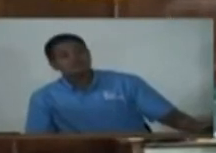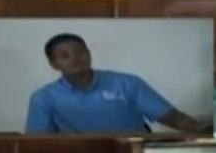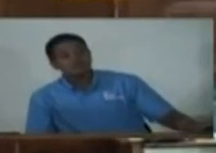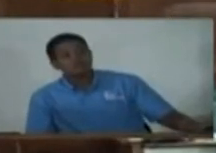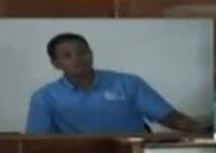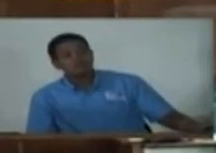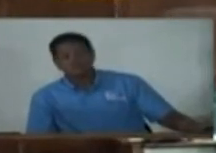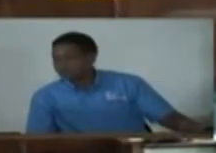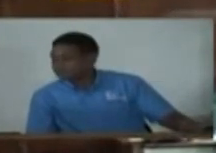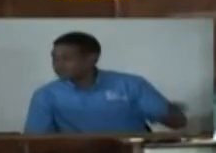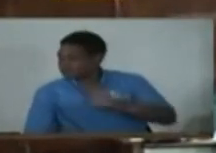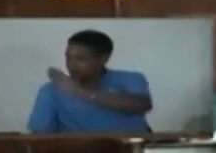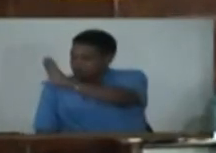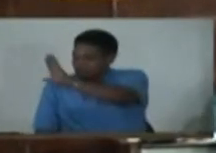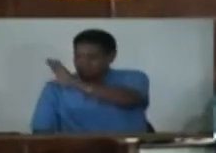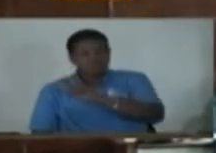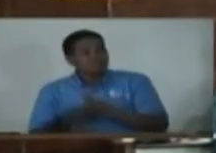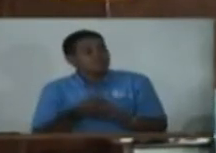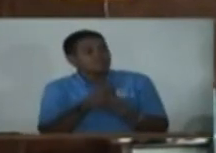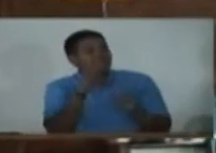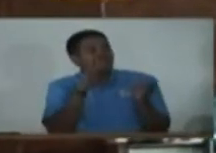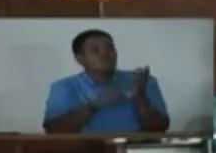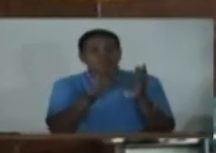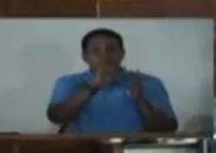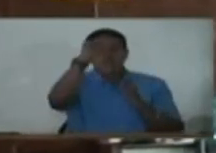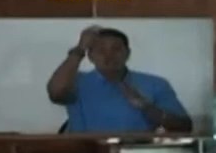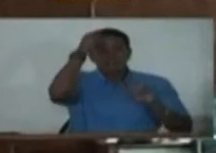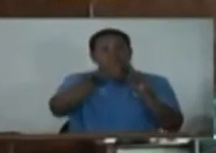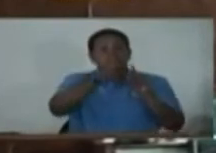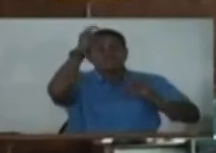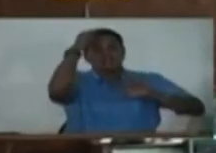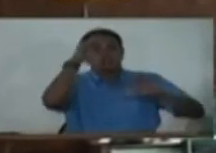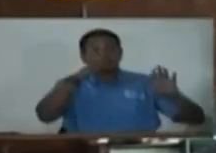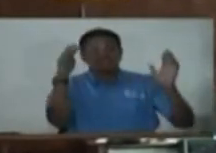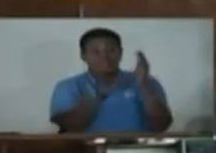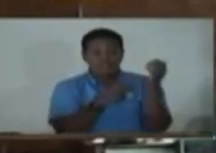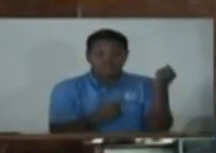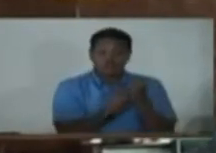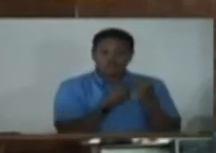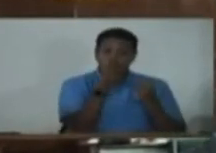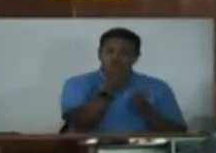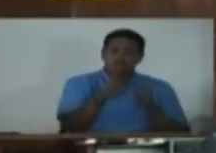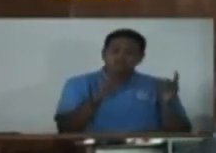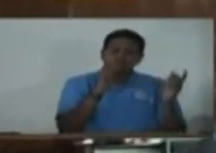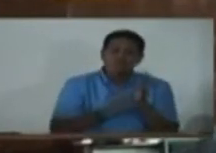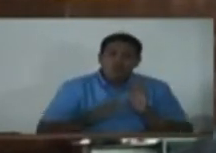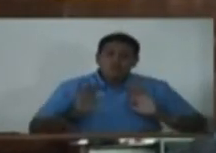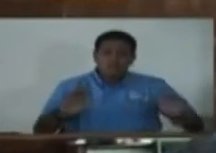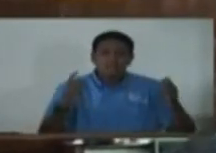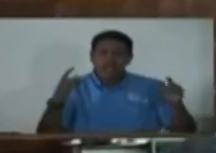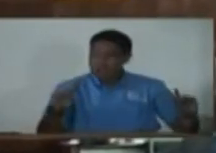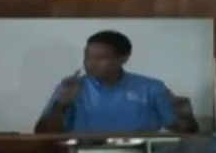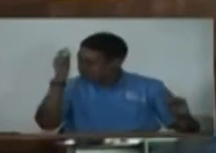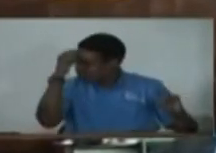his government, and his government stands for him and will protect him.